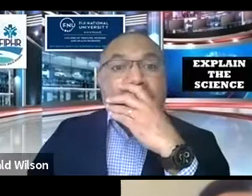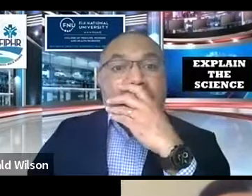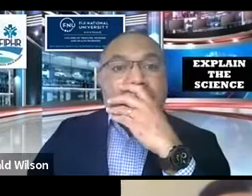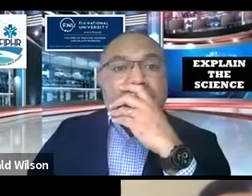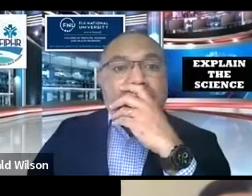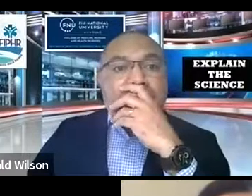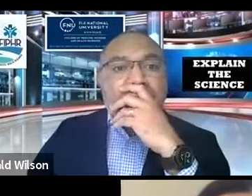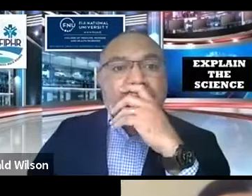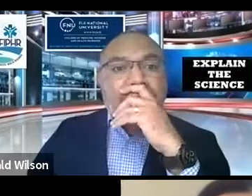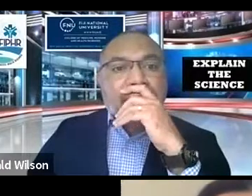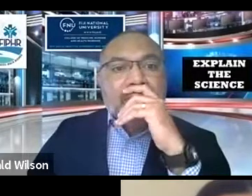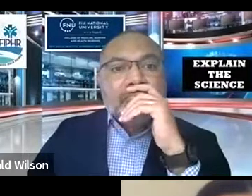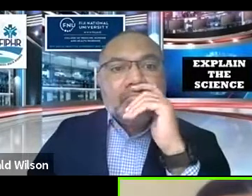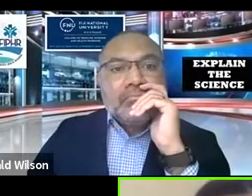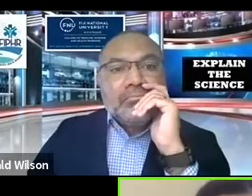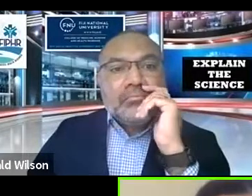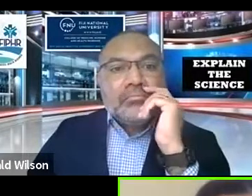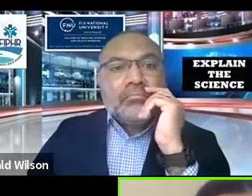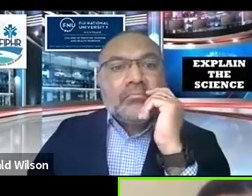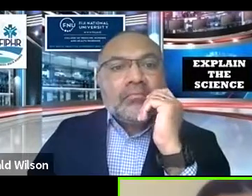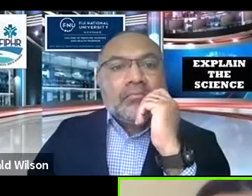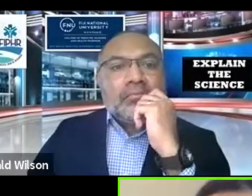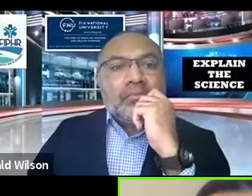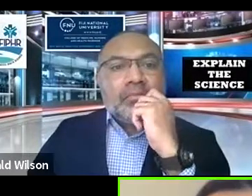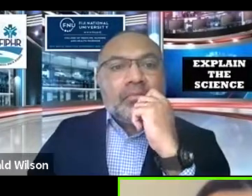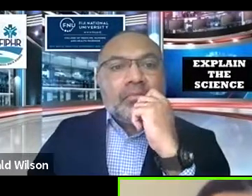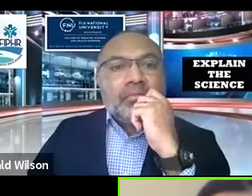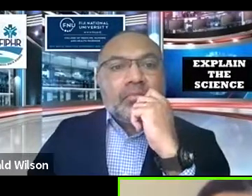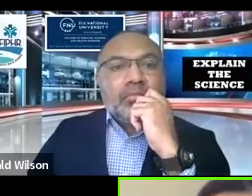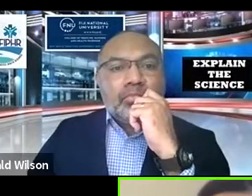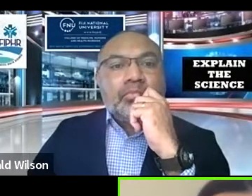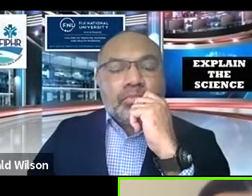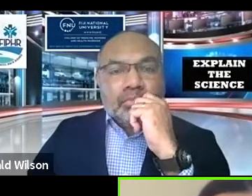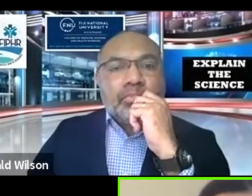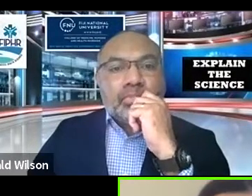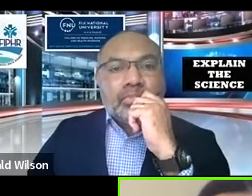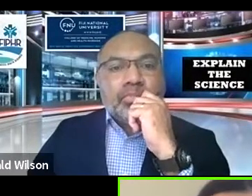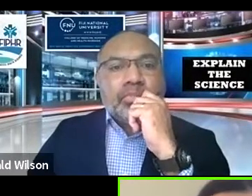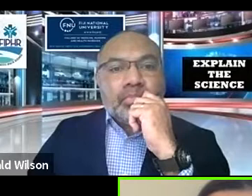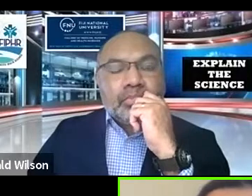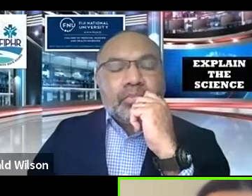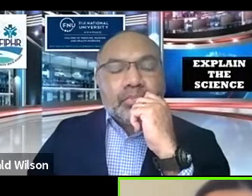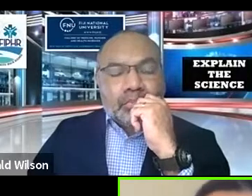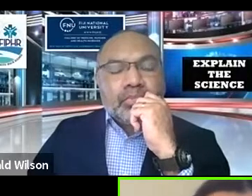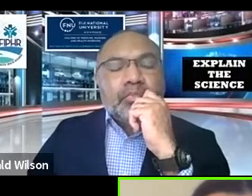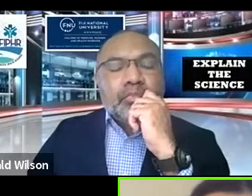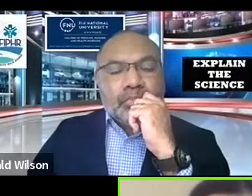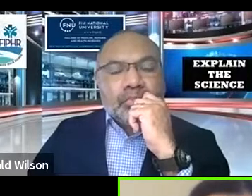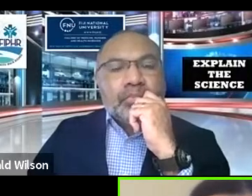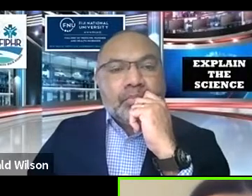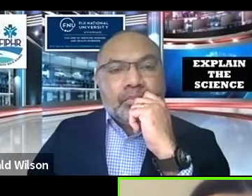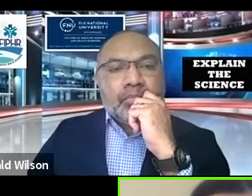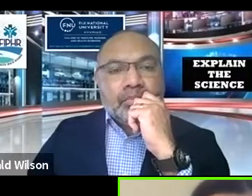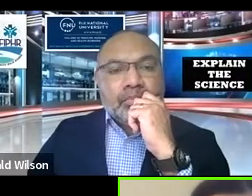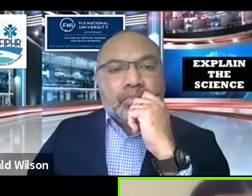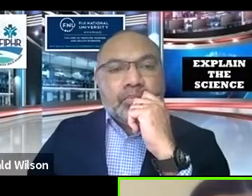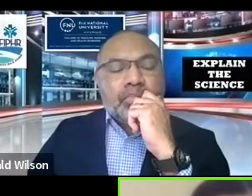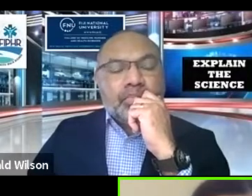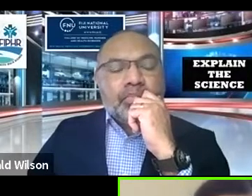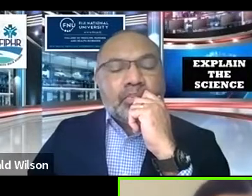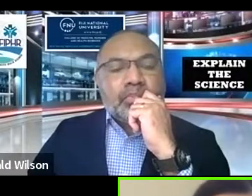it's taken as a very mild disease. It's essentially a cold. When someone says they have the flu, normally it's a cold that they're talking